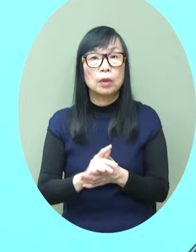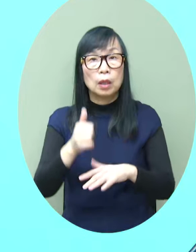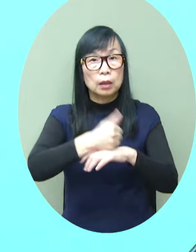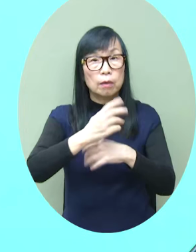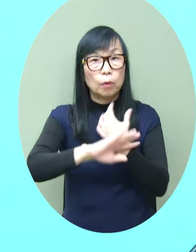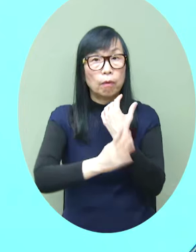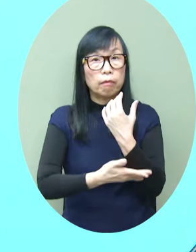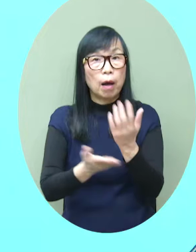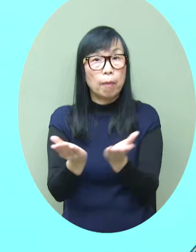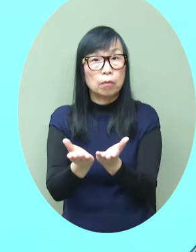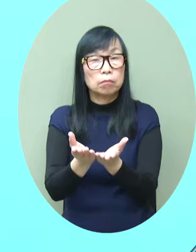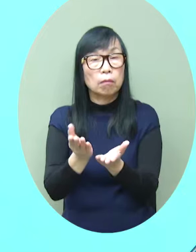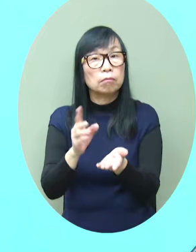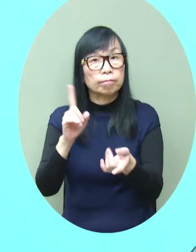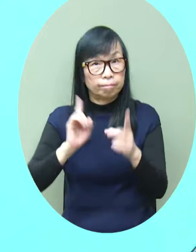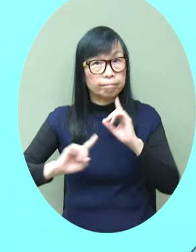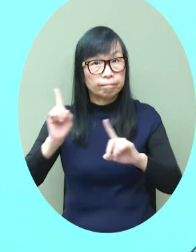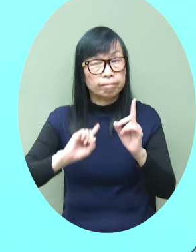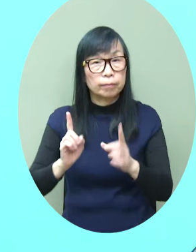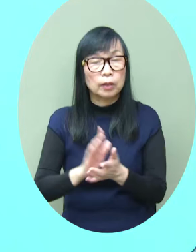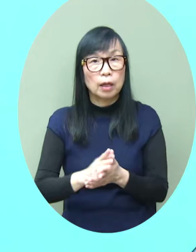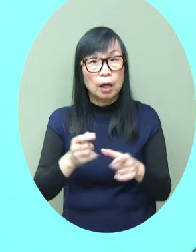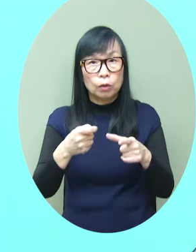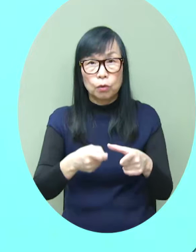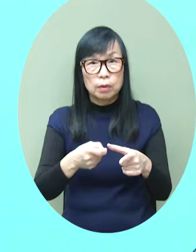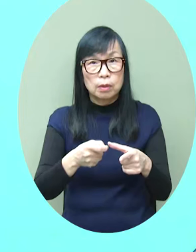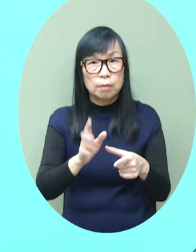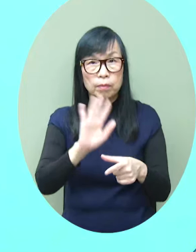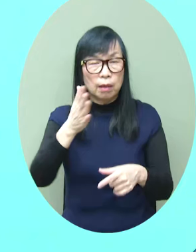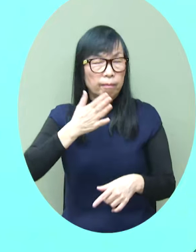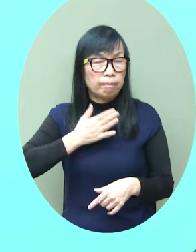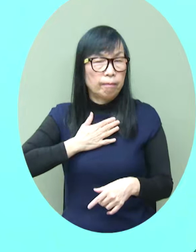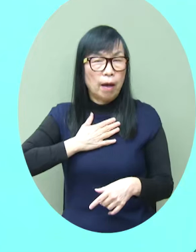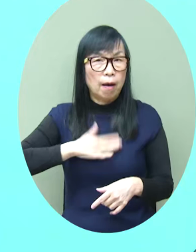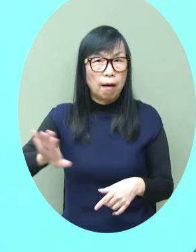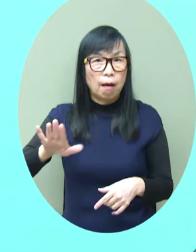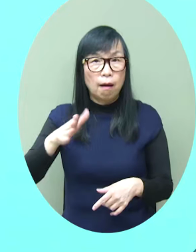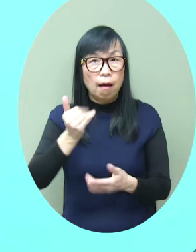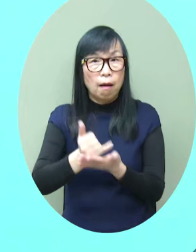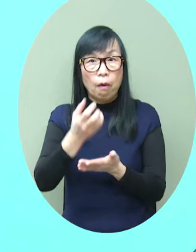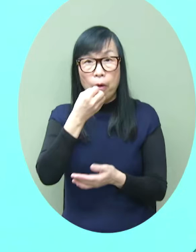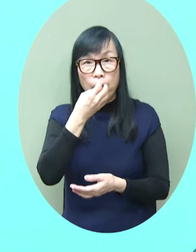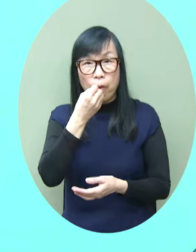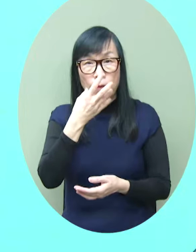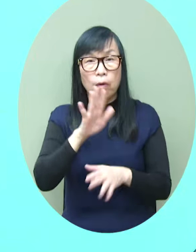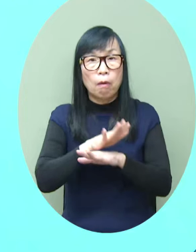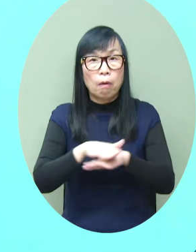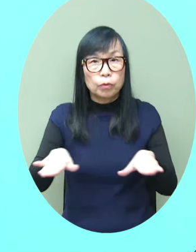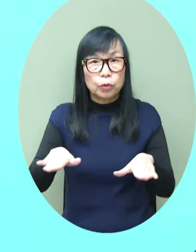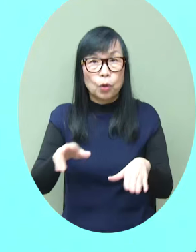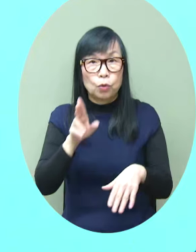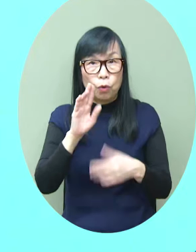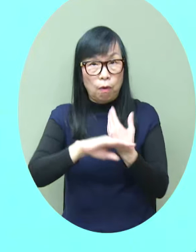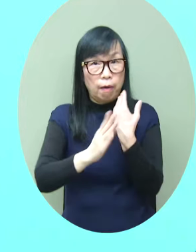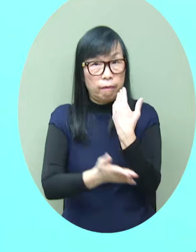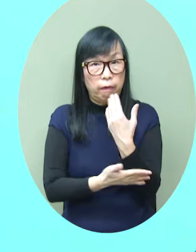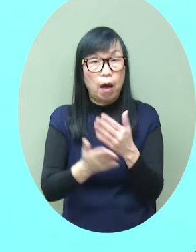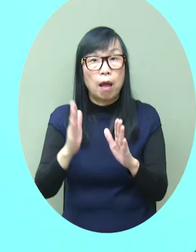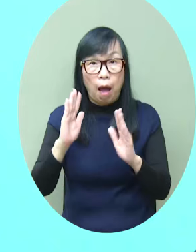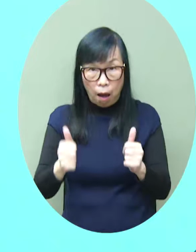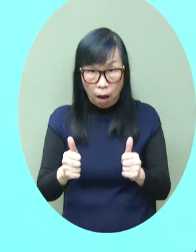be worried about their legitimate operations in Hong Kong, but it has to be done in accordance with the